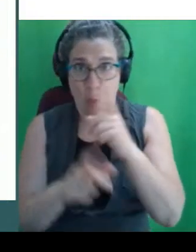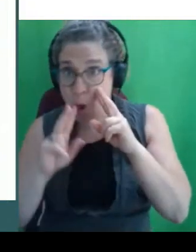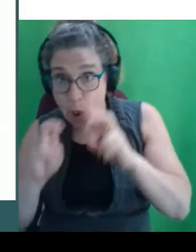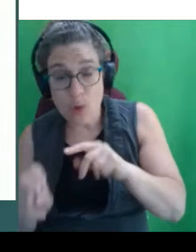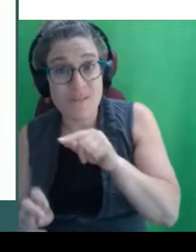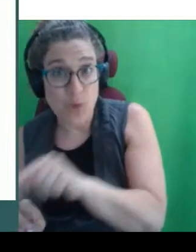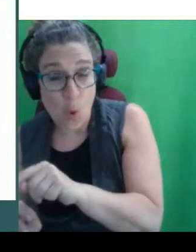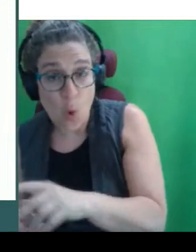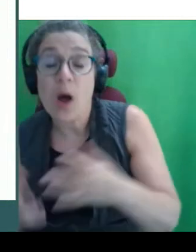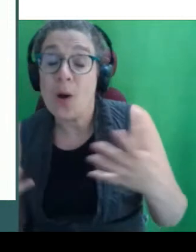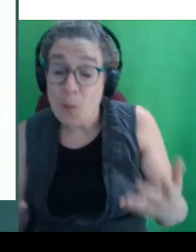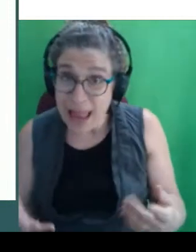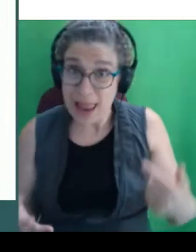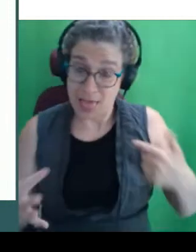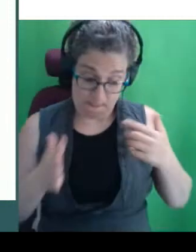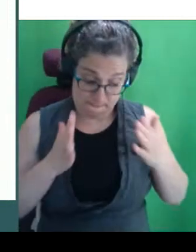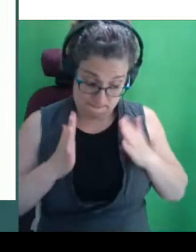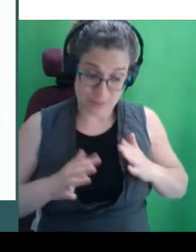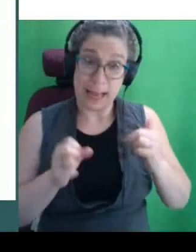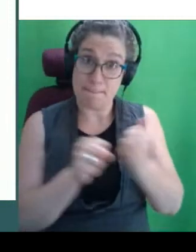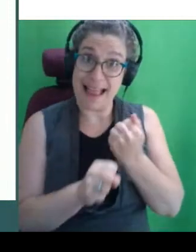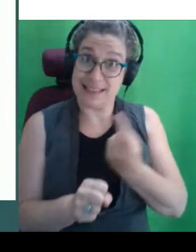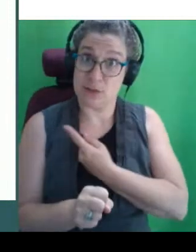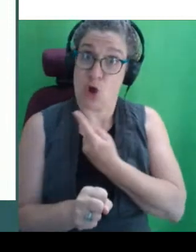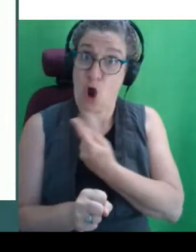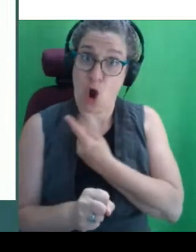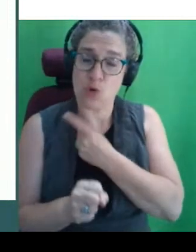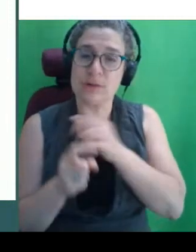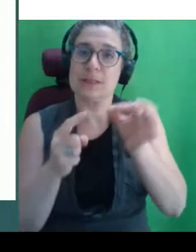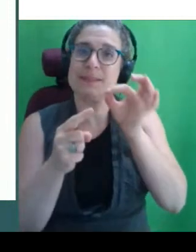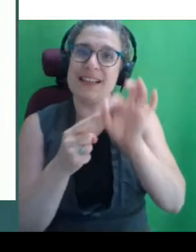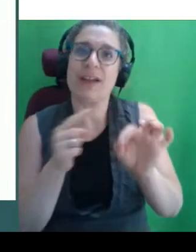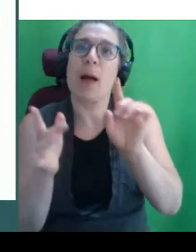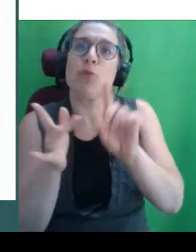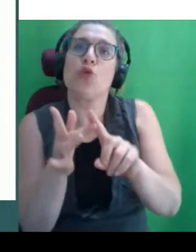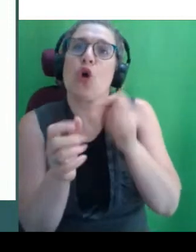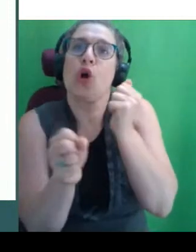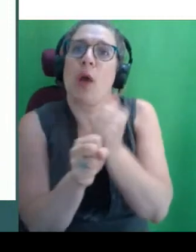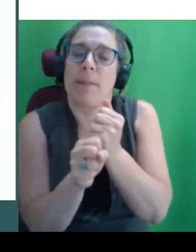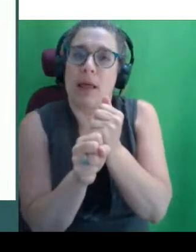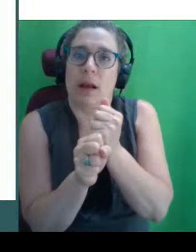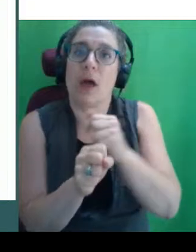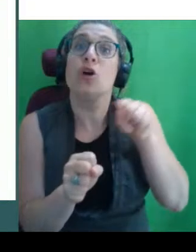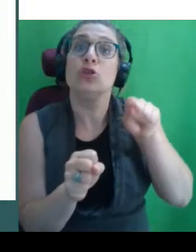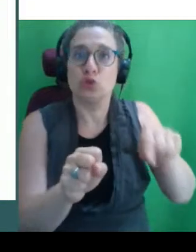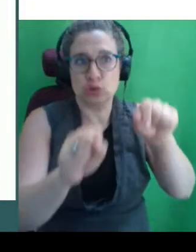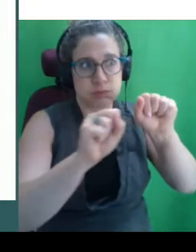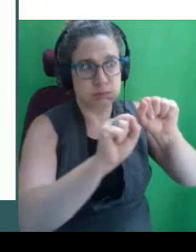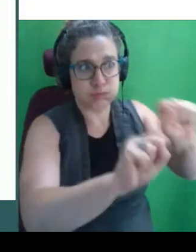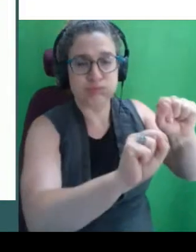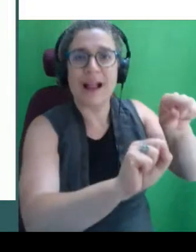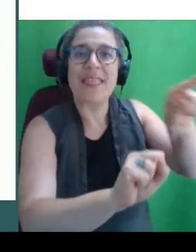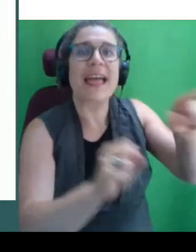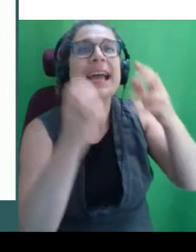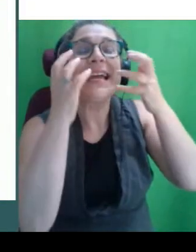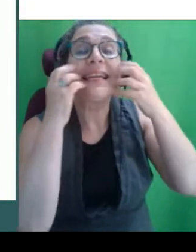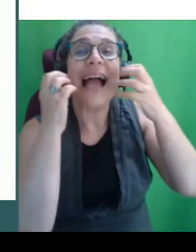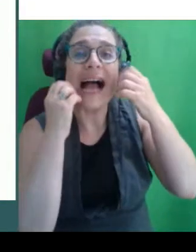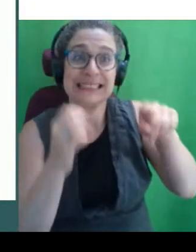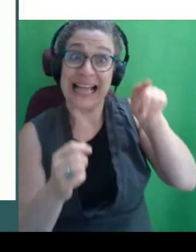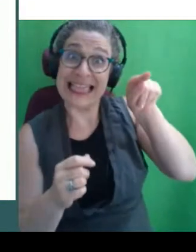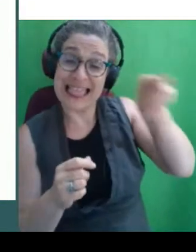makes these specific immunoglobulins to this cat allergen called specific IgE to